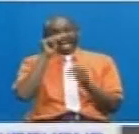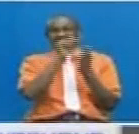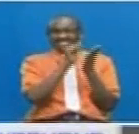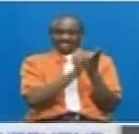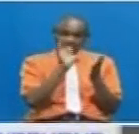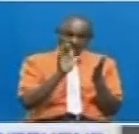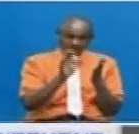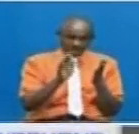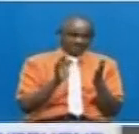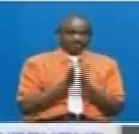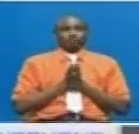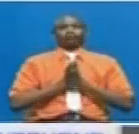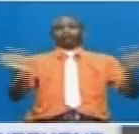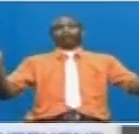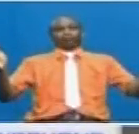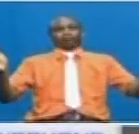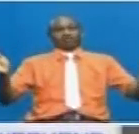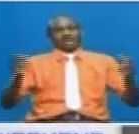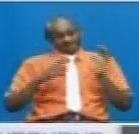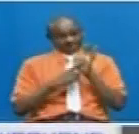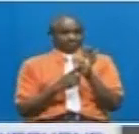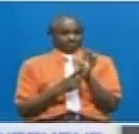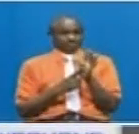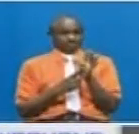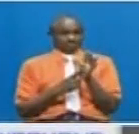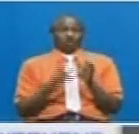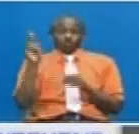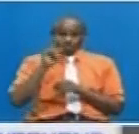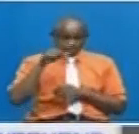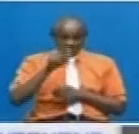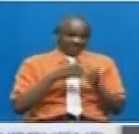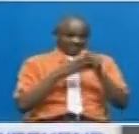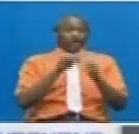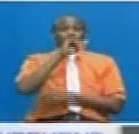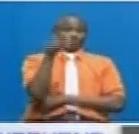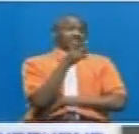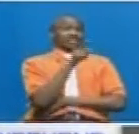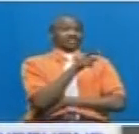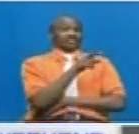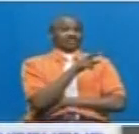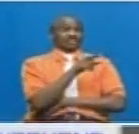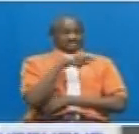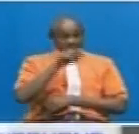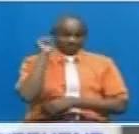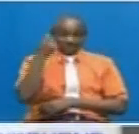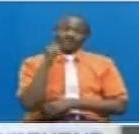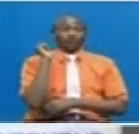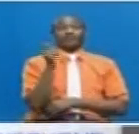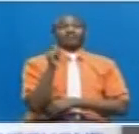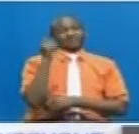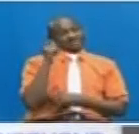it is nationalistic. Mm-hmm. So that, for instance, Uhuru Kenyatta is the leader of Jubilee, but he's the president of Kenya.